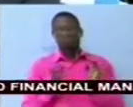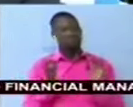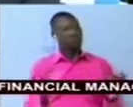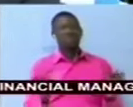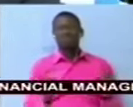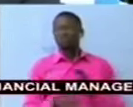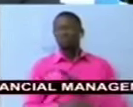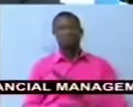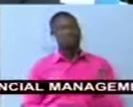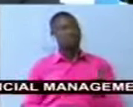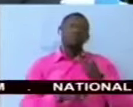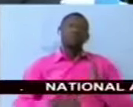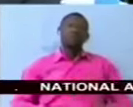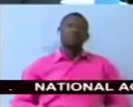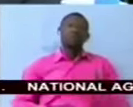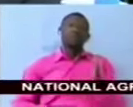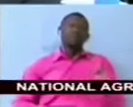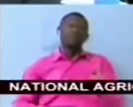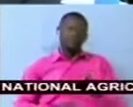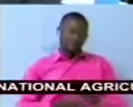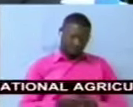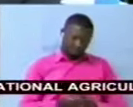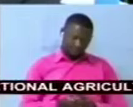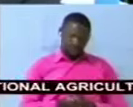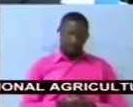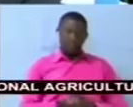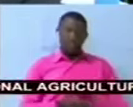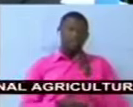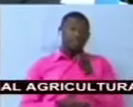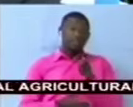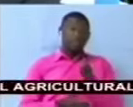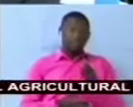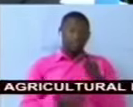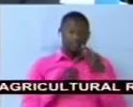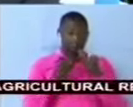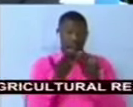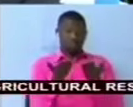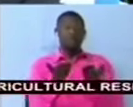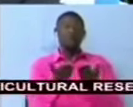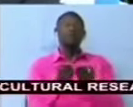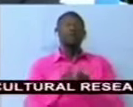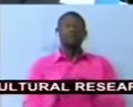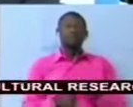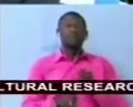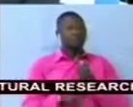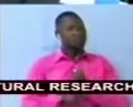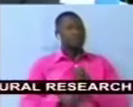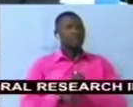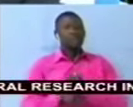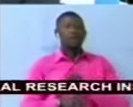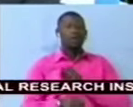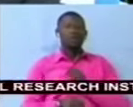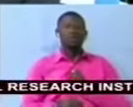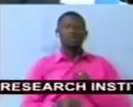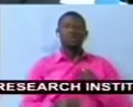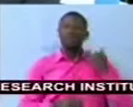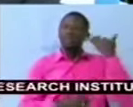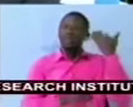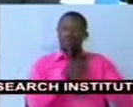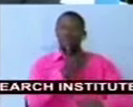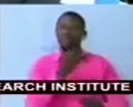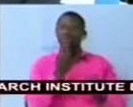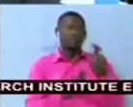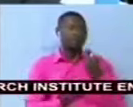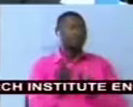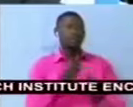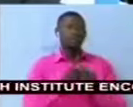abuses of human rights. And that discovery will cement our resolve to never again